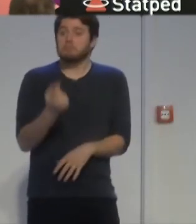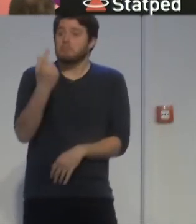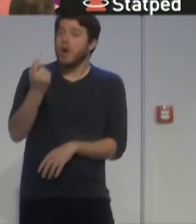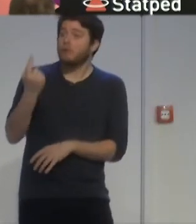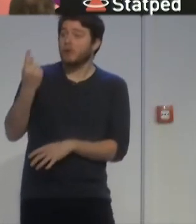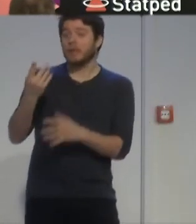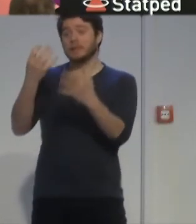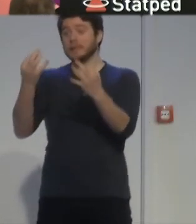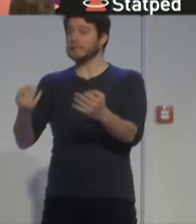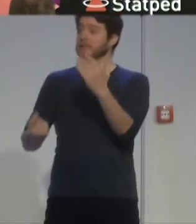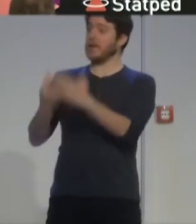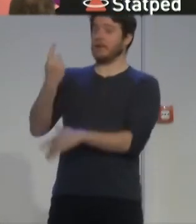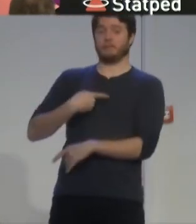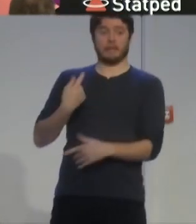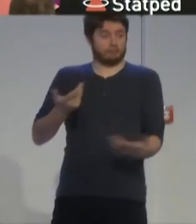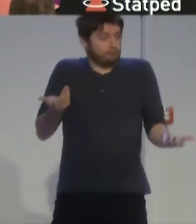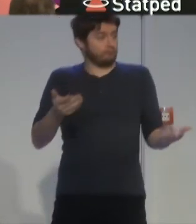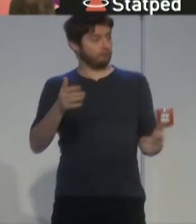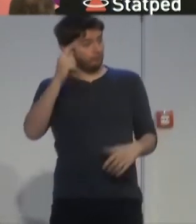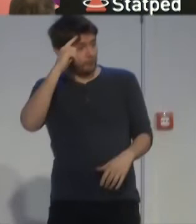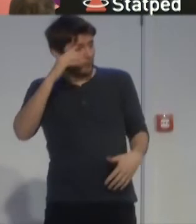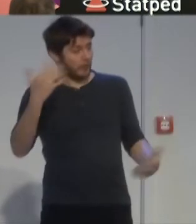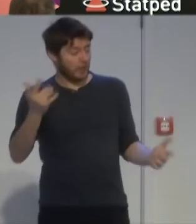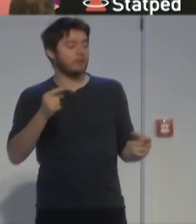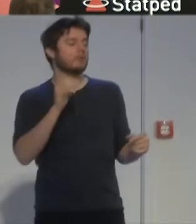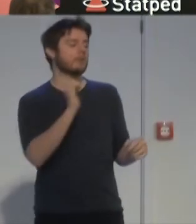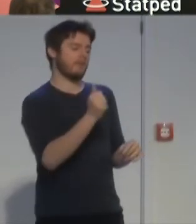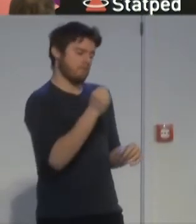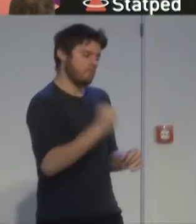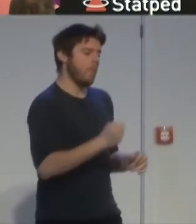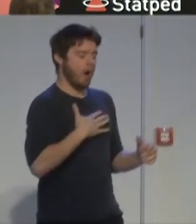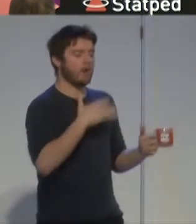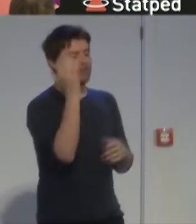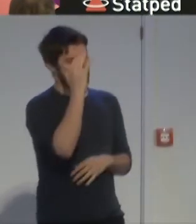and we don't understand it, so we need theory.